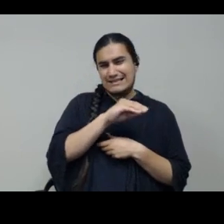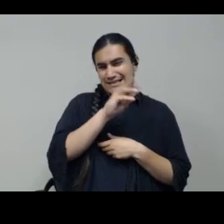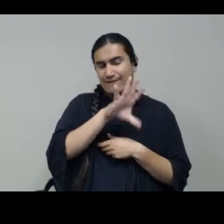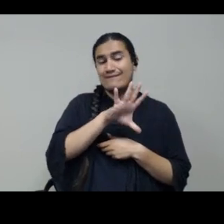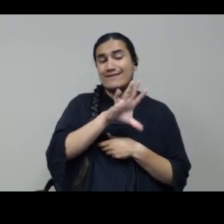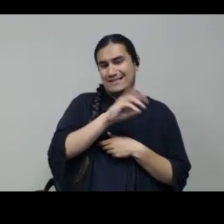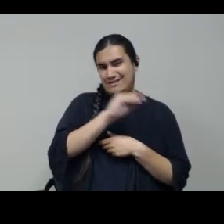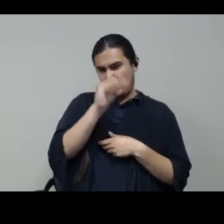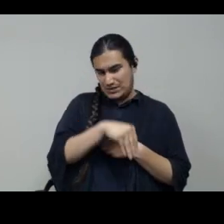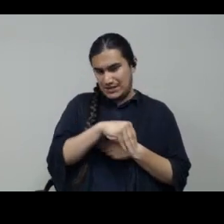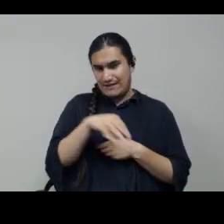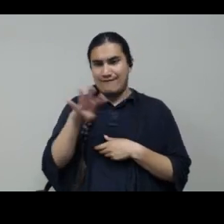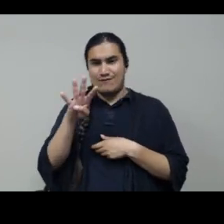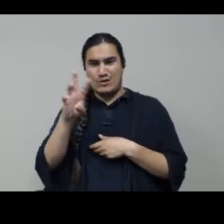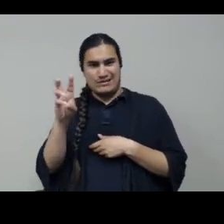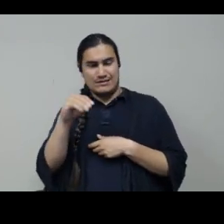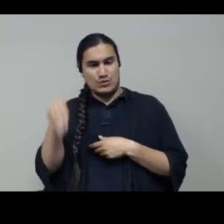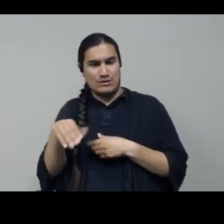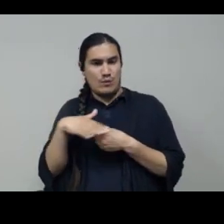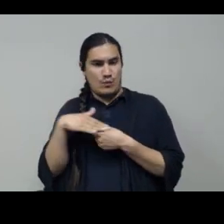and 46% local.